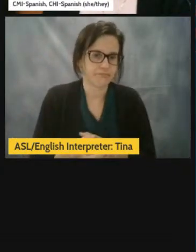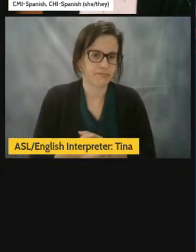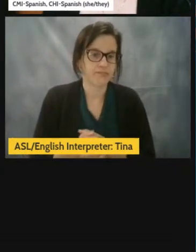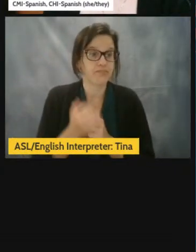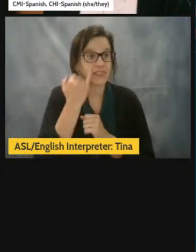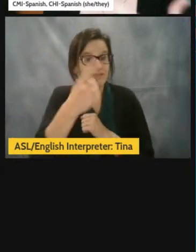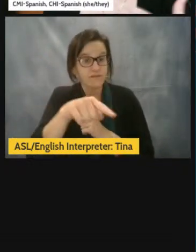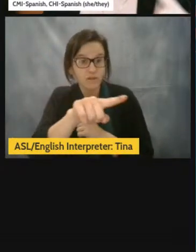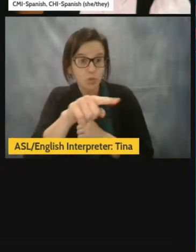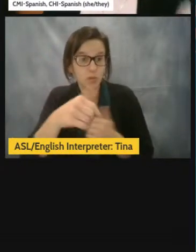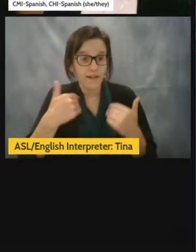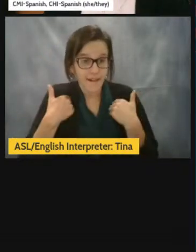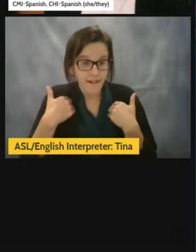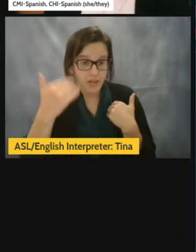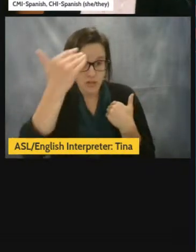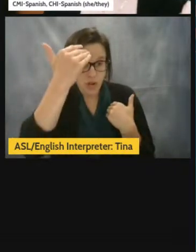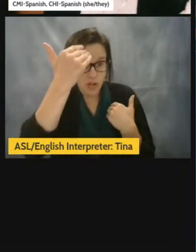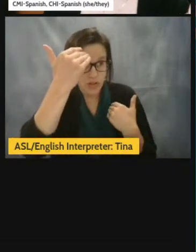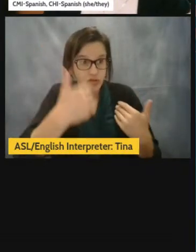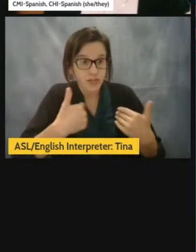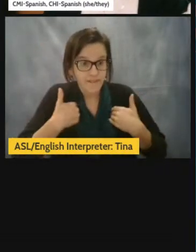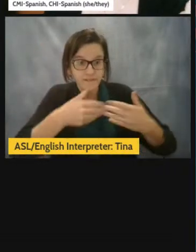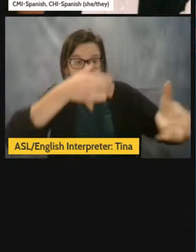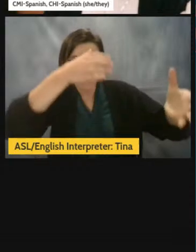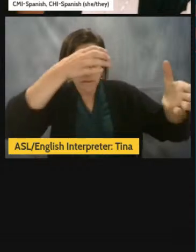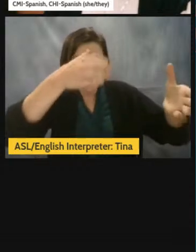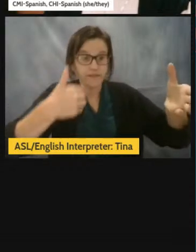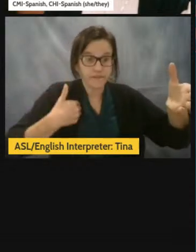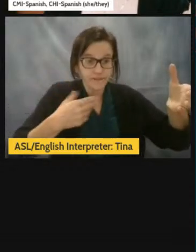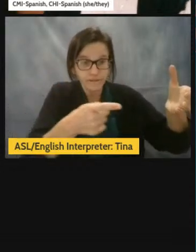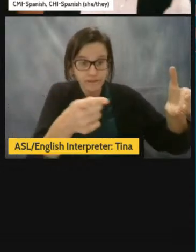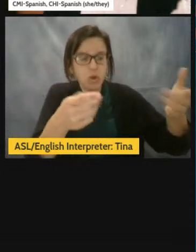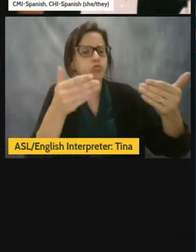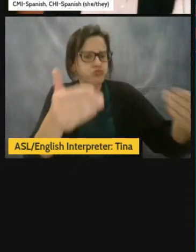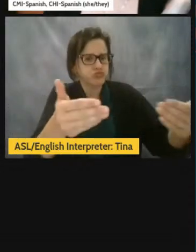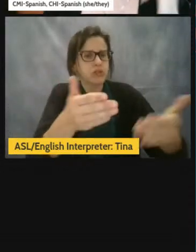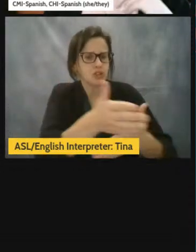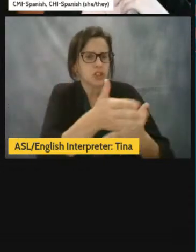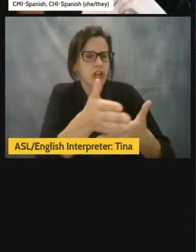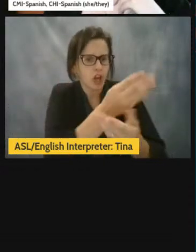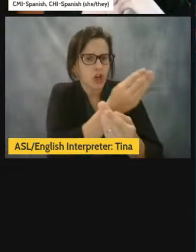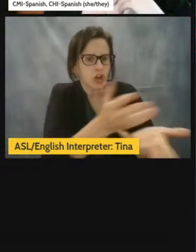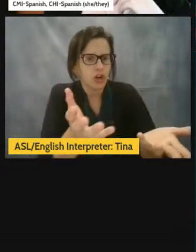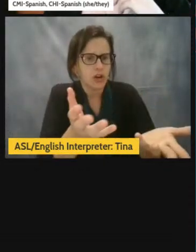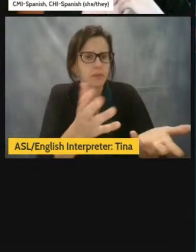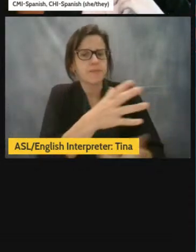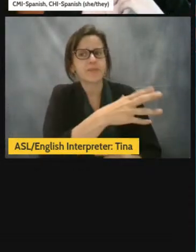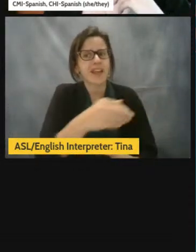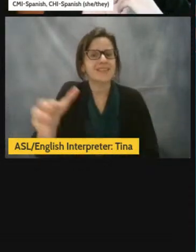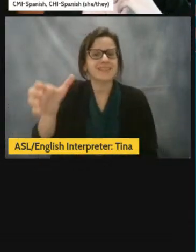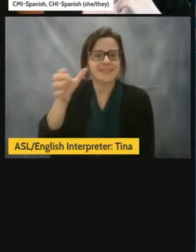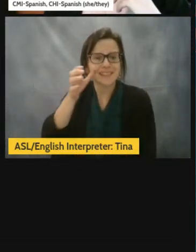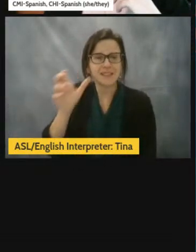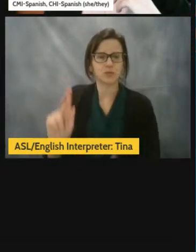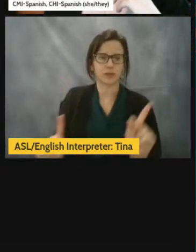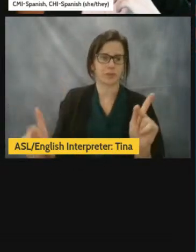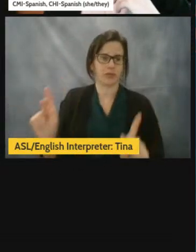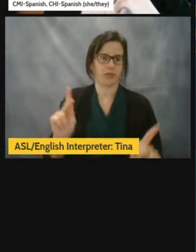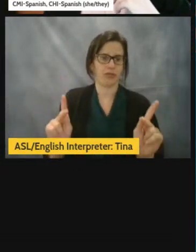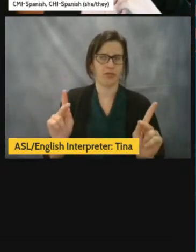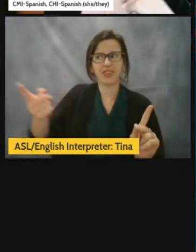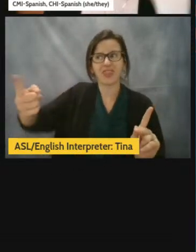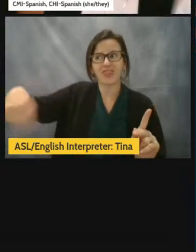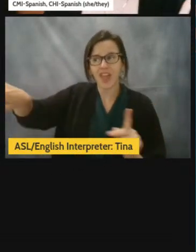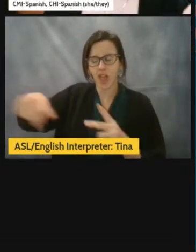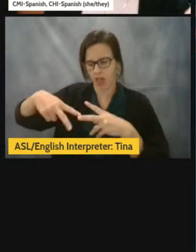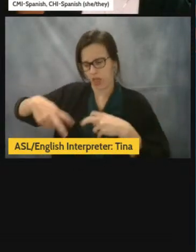then definitely share it. And also listen to people because people know themselves better than you ever could.